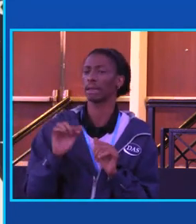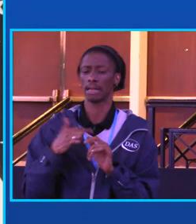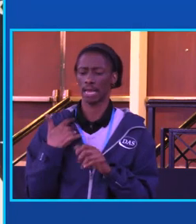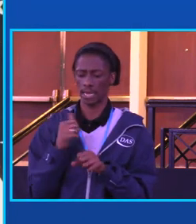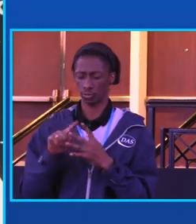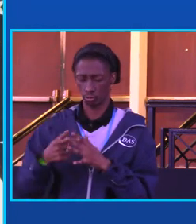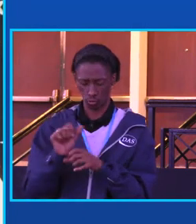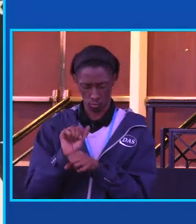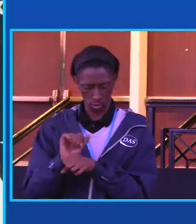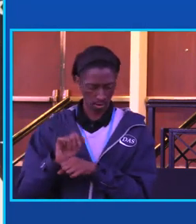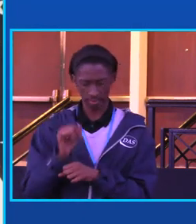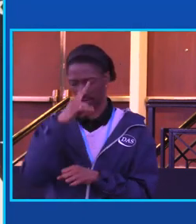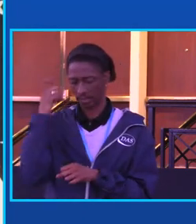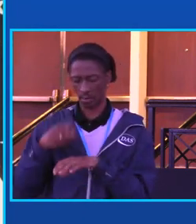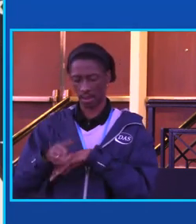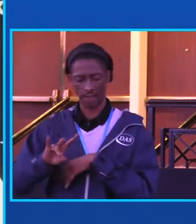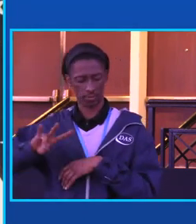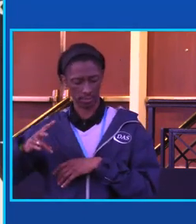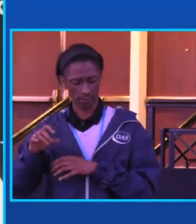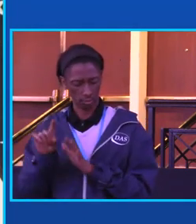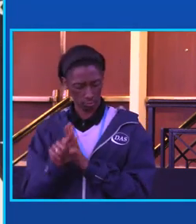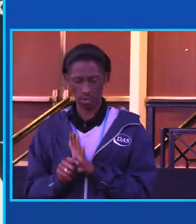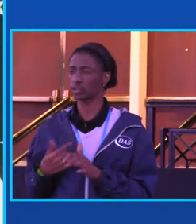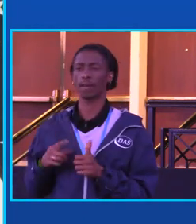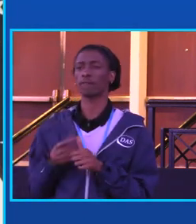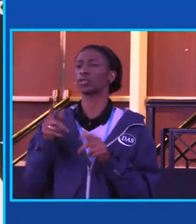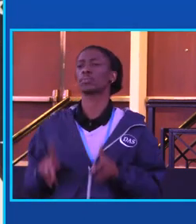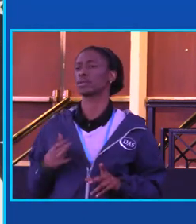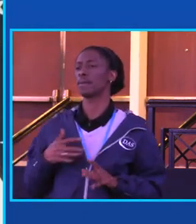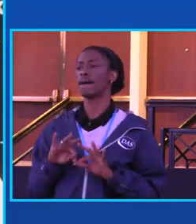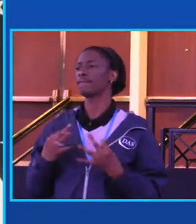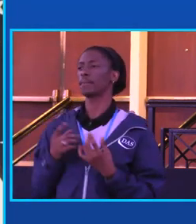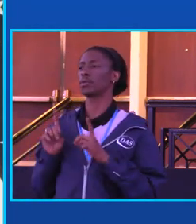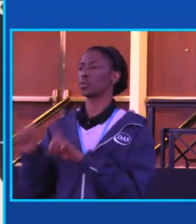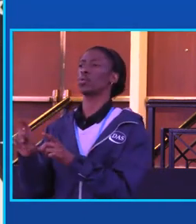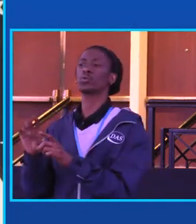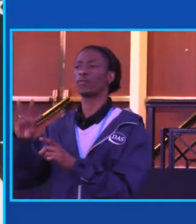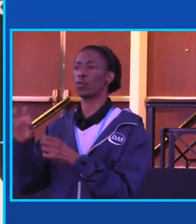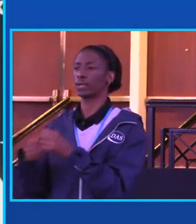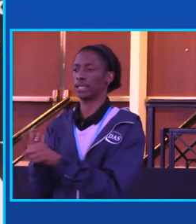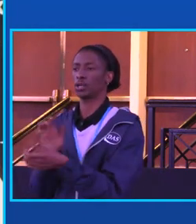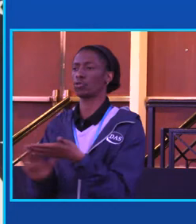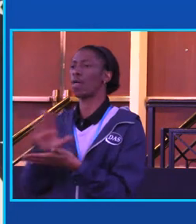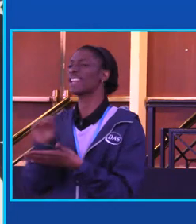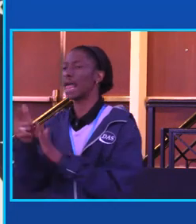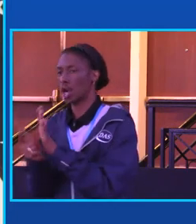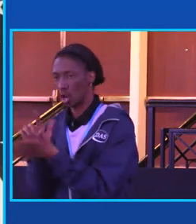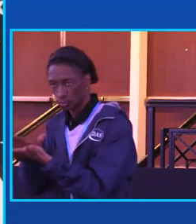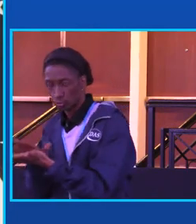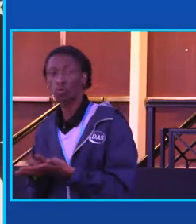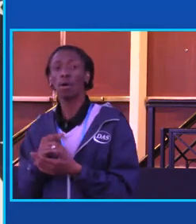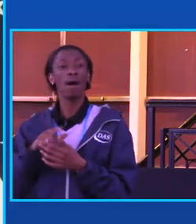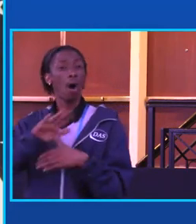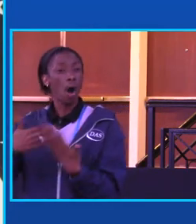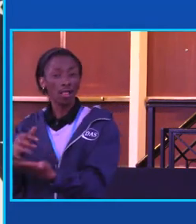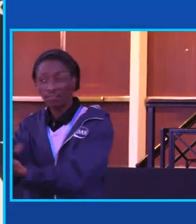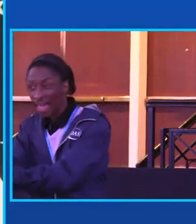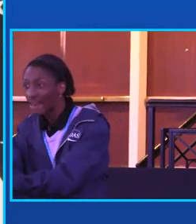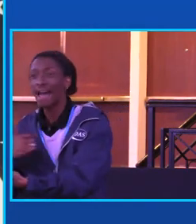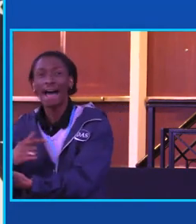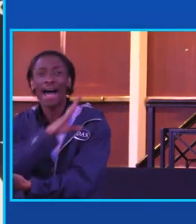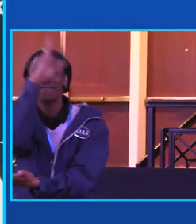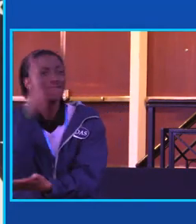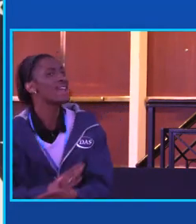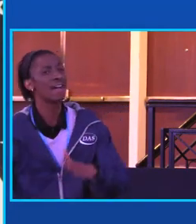and was the first person in my family to attend a four-year college and then law school. On top of all of that, I had never ran